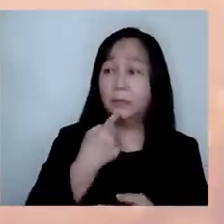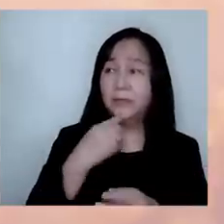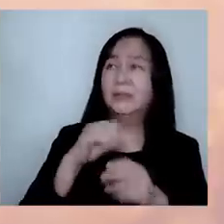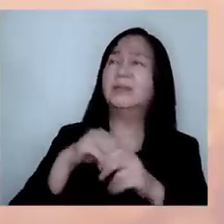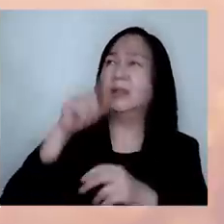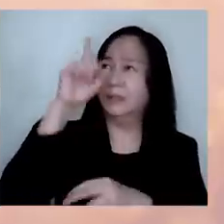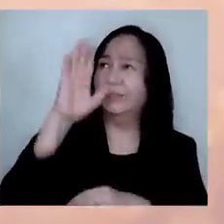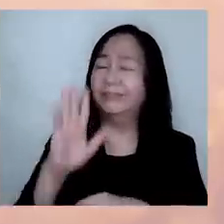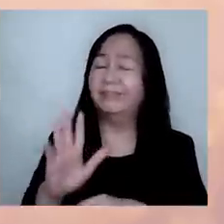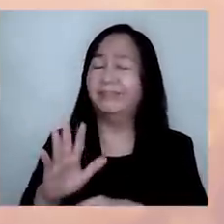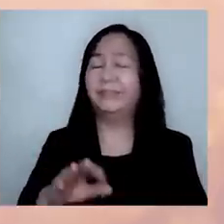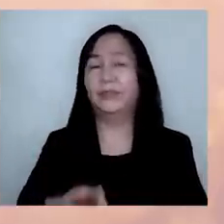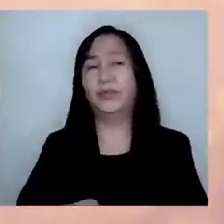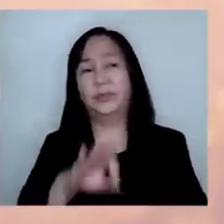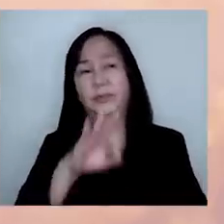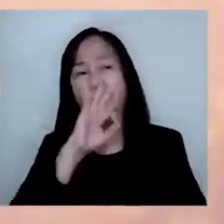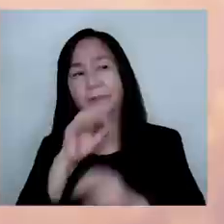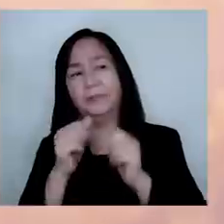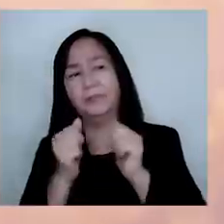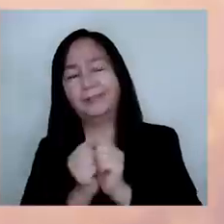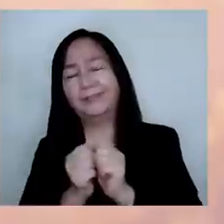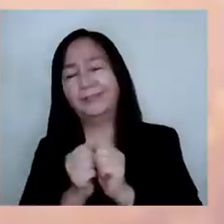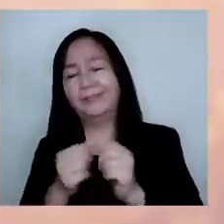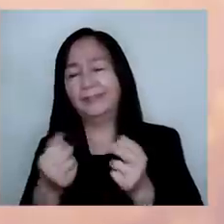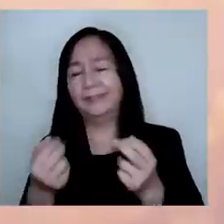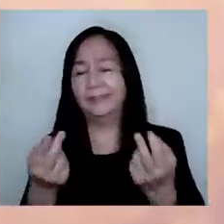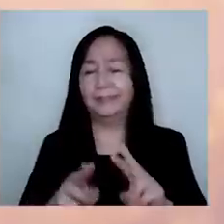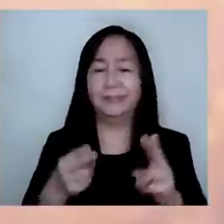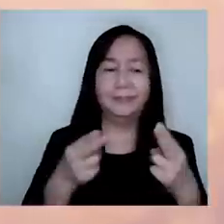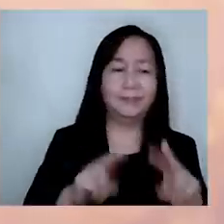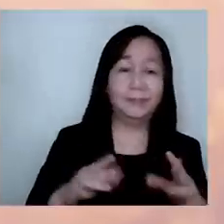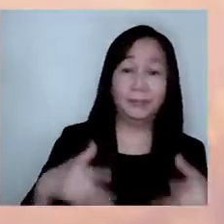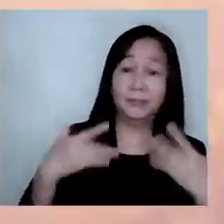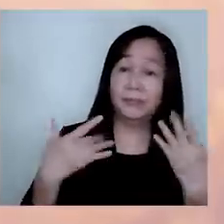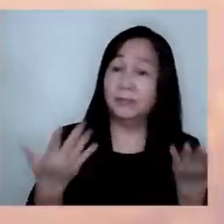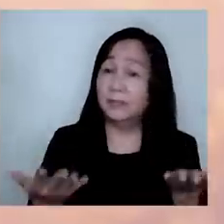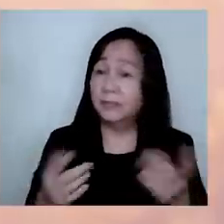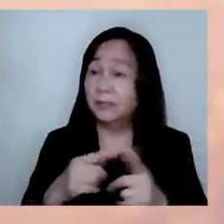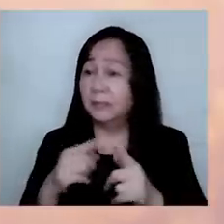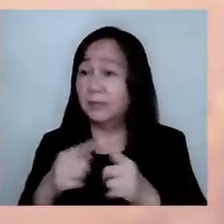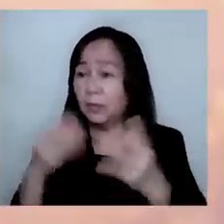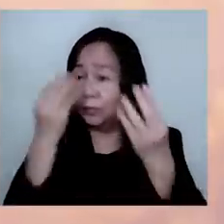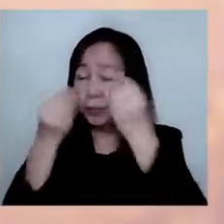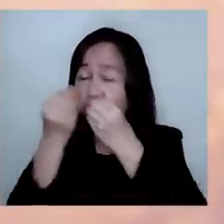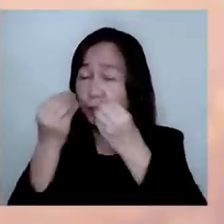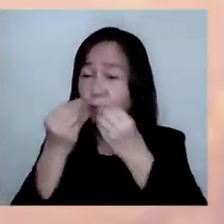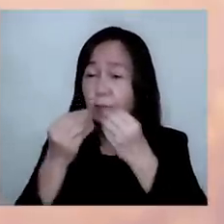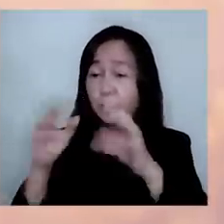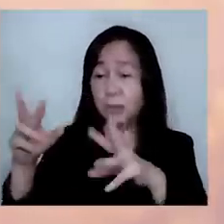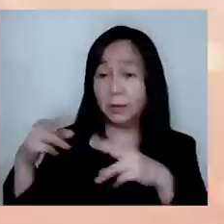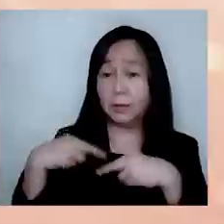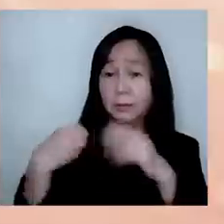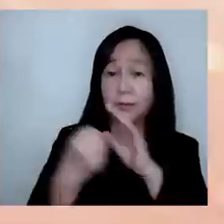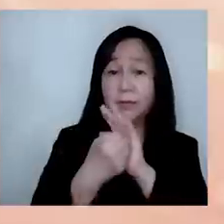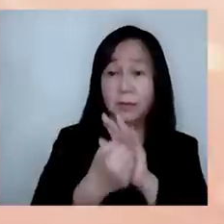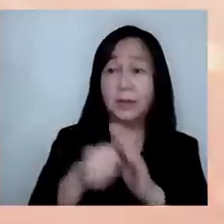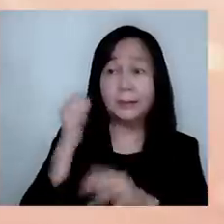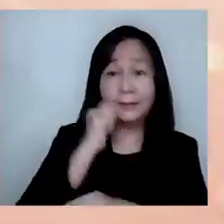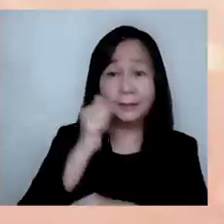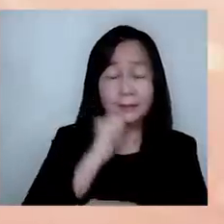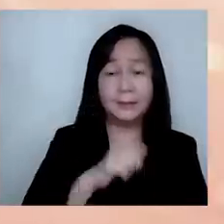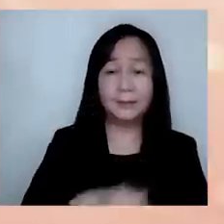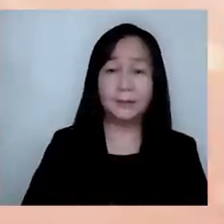frustrated with the turn of events and confused with the messages and signs we received daily